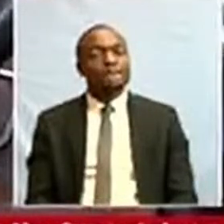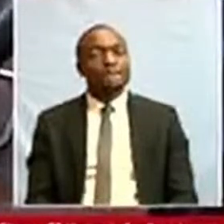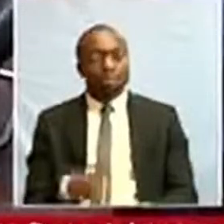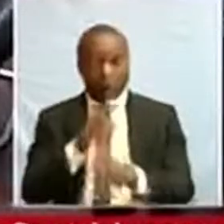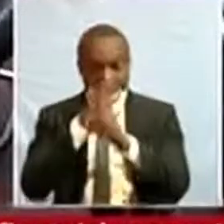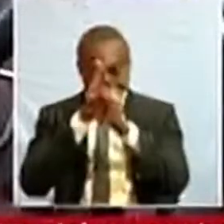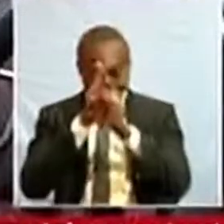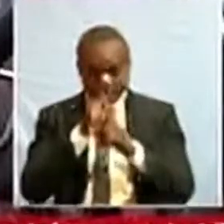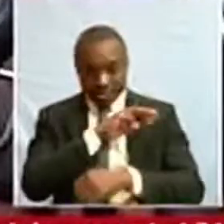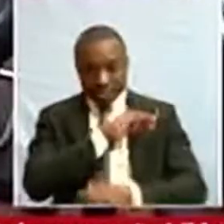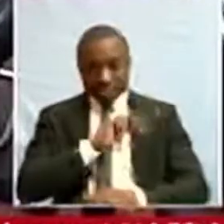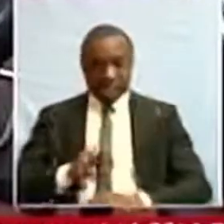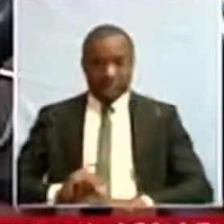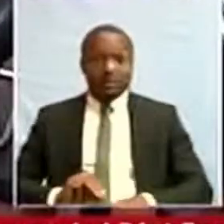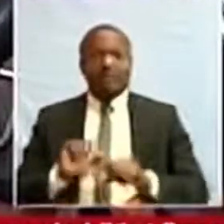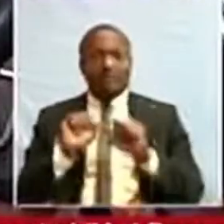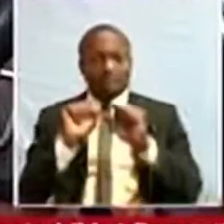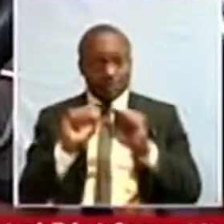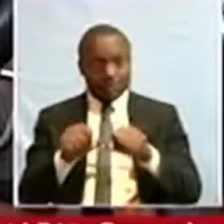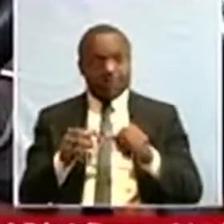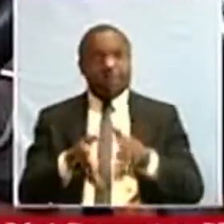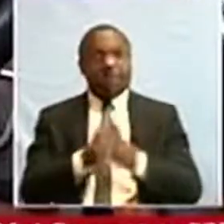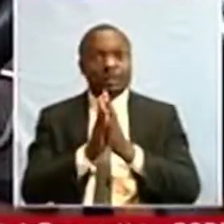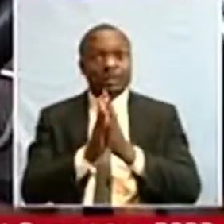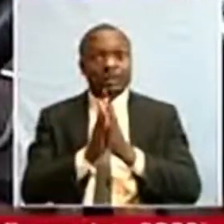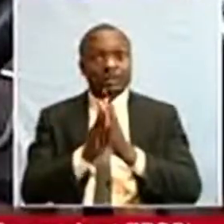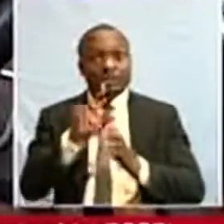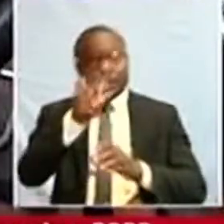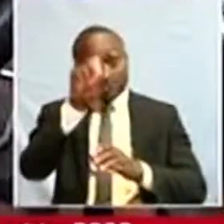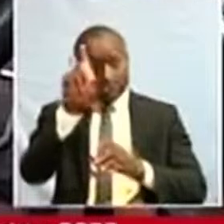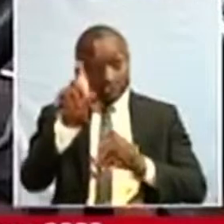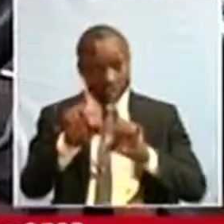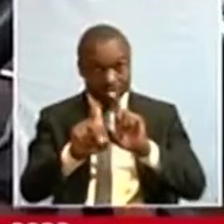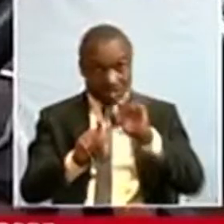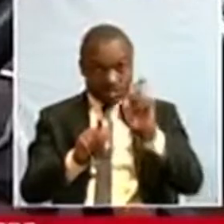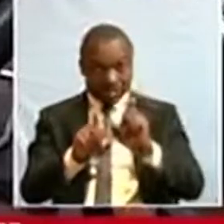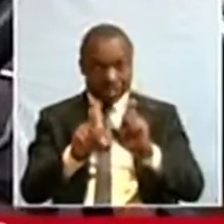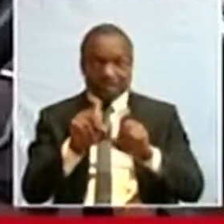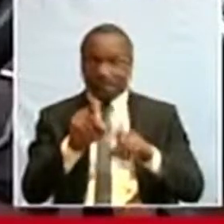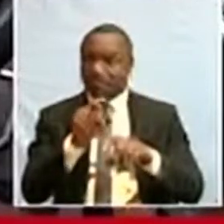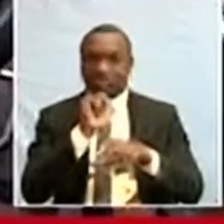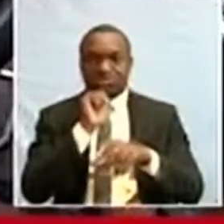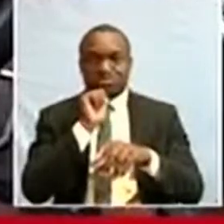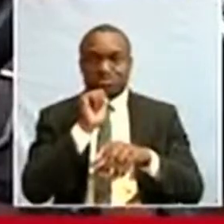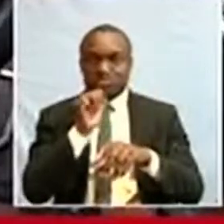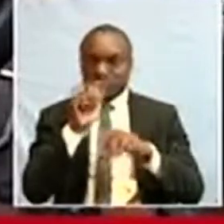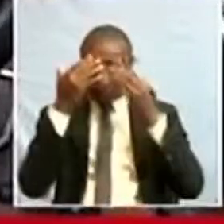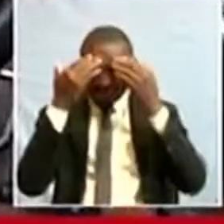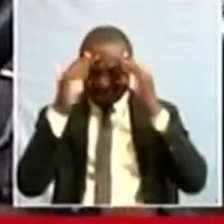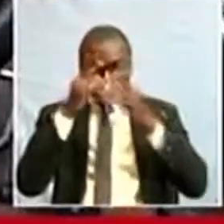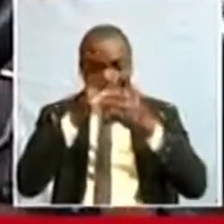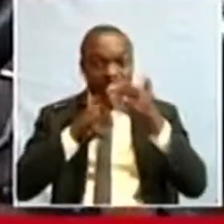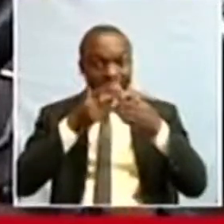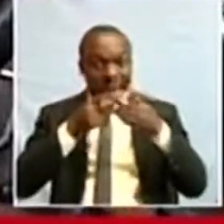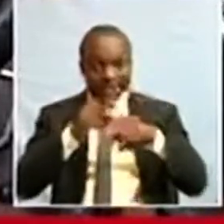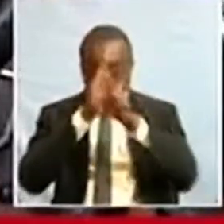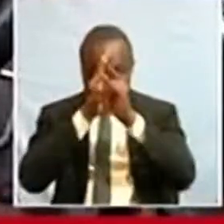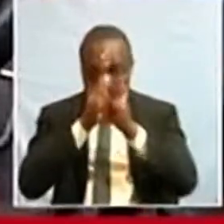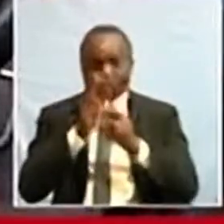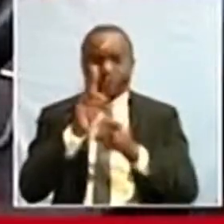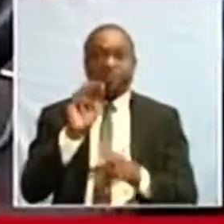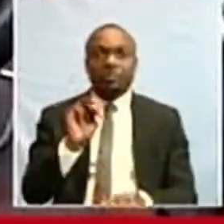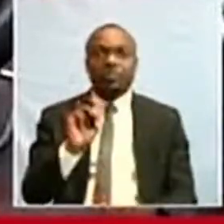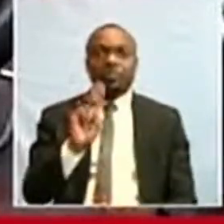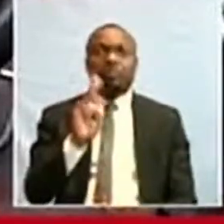Alright, members, you can ask the next question. He will come and respond later. It's like he's not aware of what is happening. Honorable Mwamba.